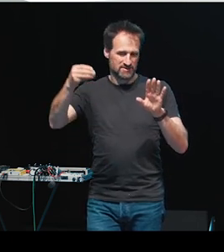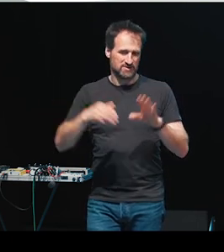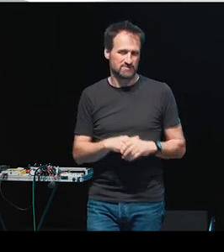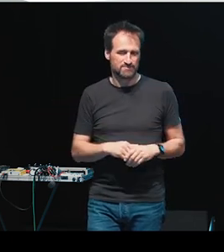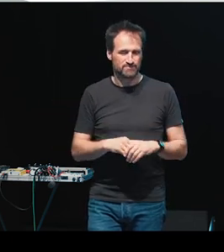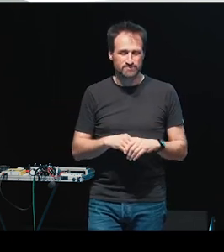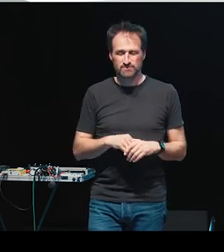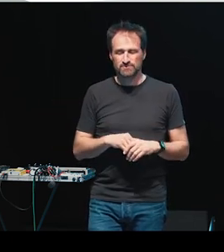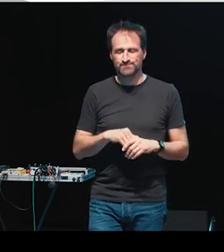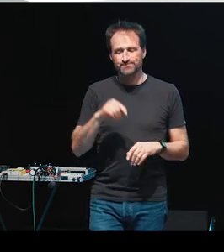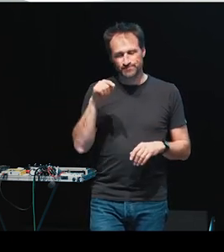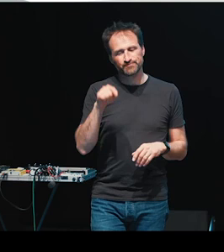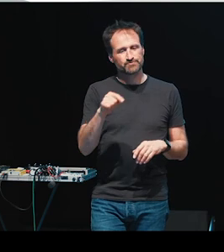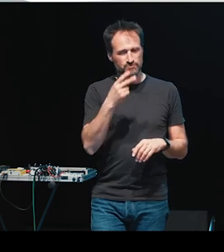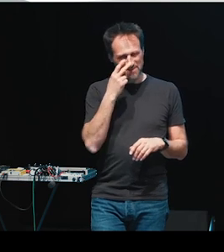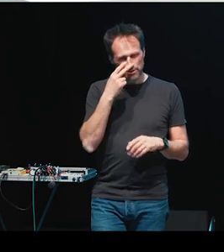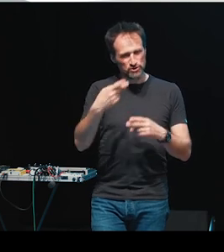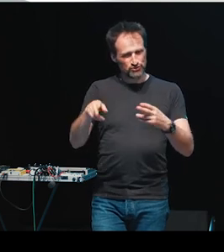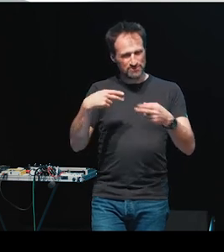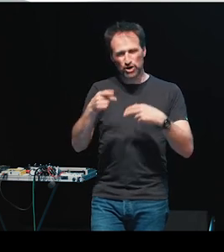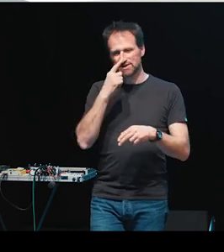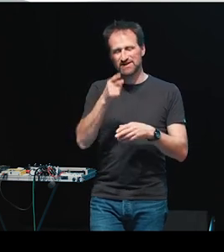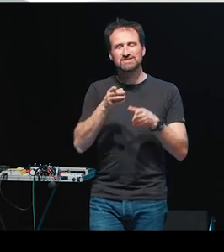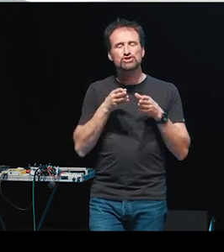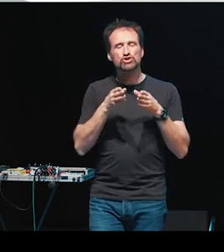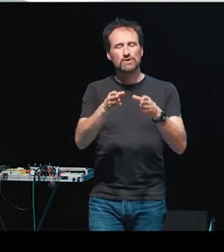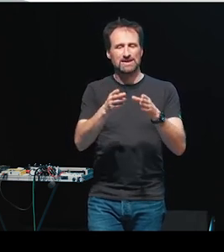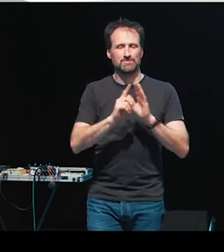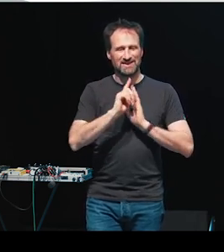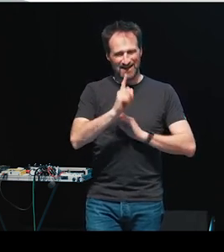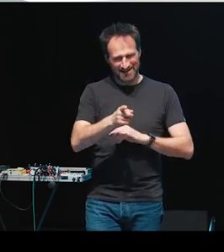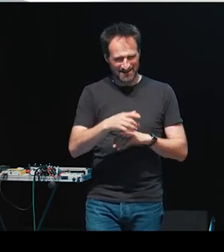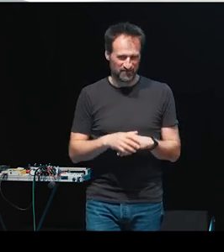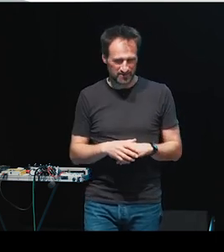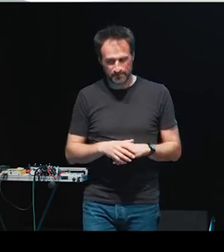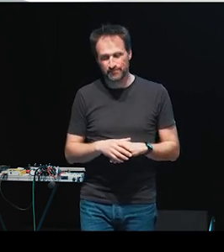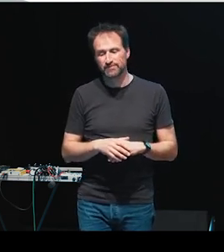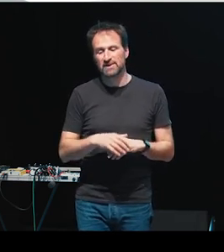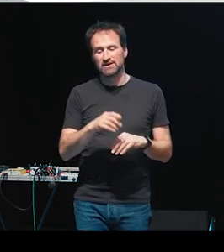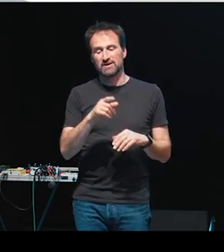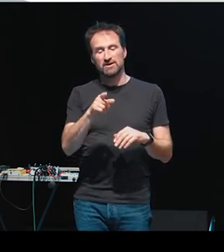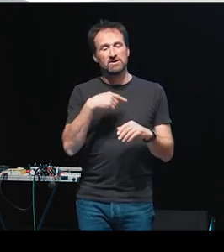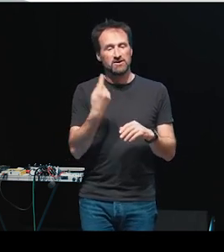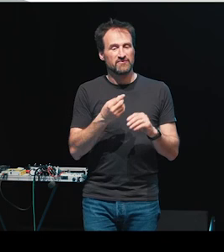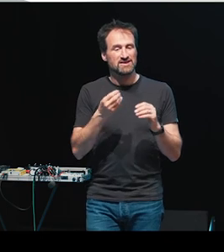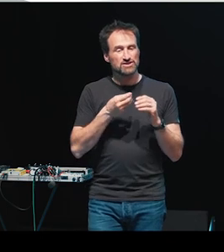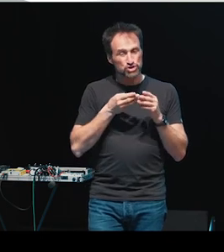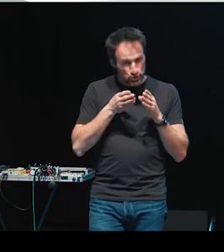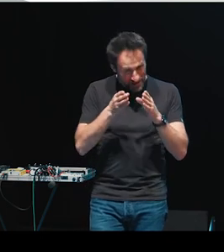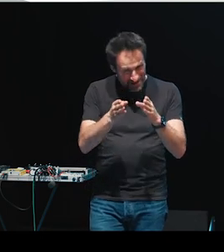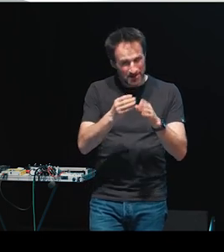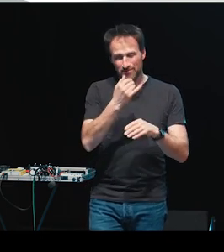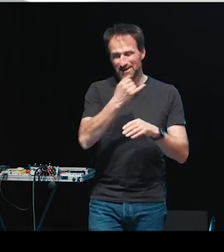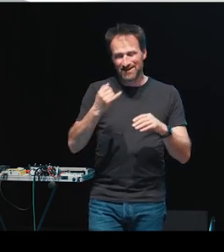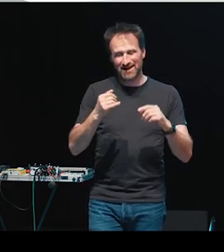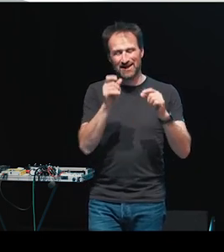This is what the response will look like when you're using the stream directive. So we're going to stream each of the talks. And instead of